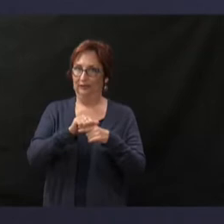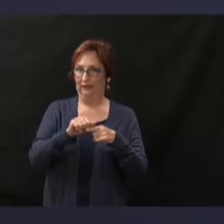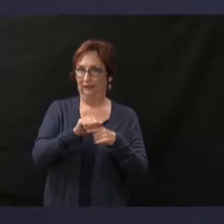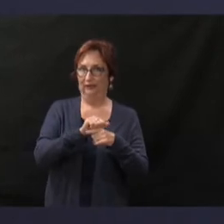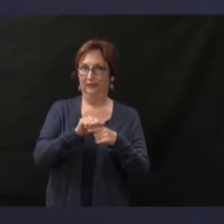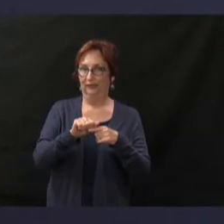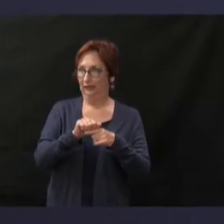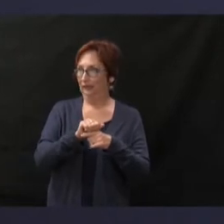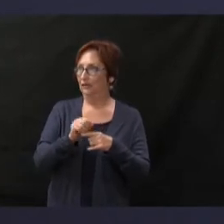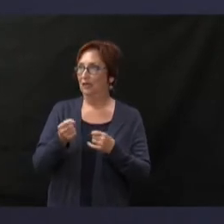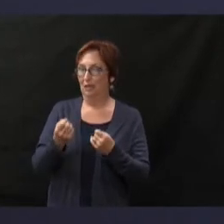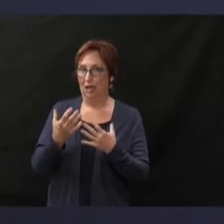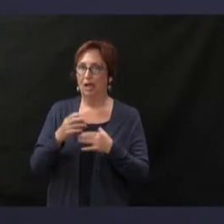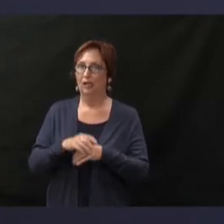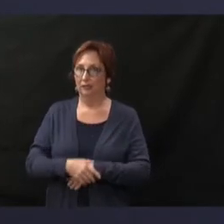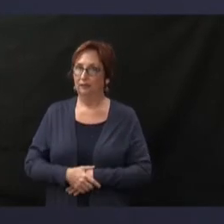be...